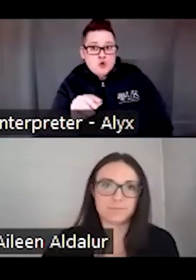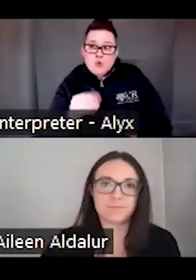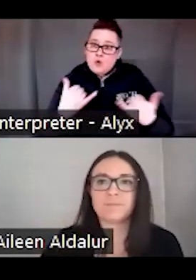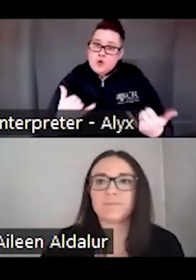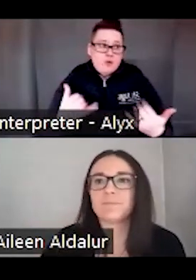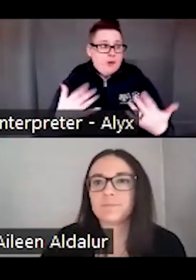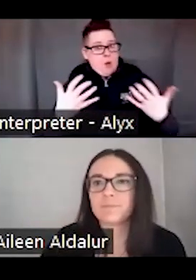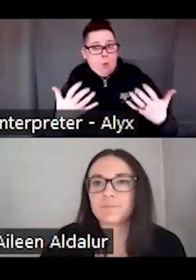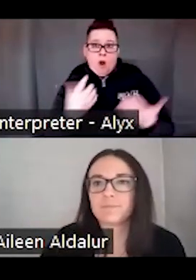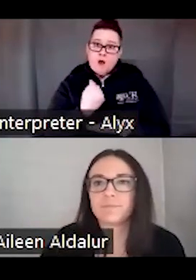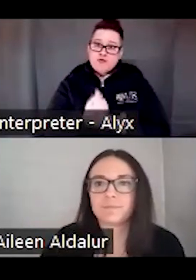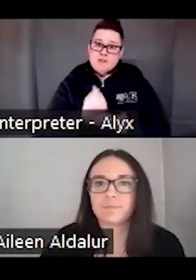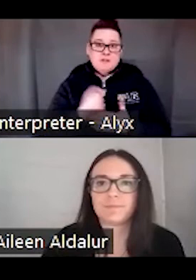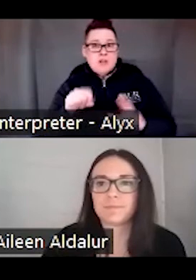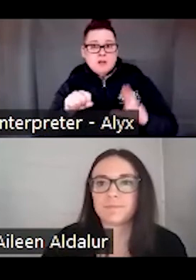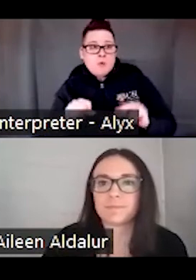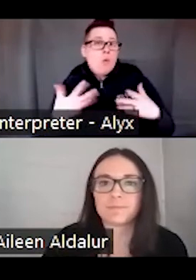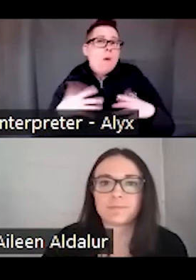behaviors.